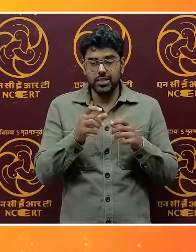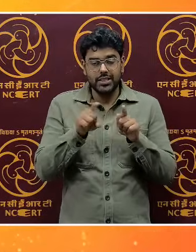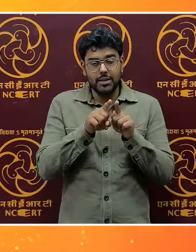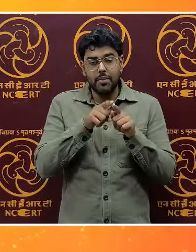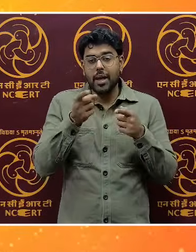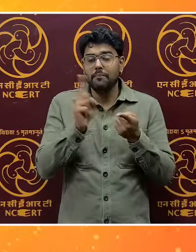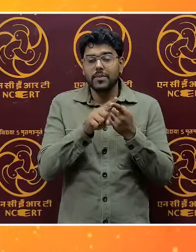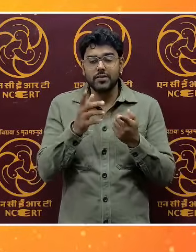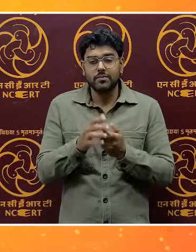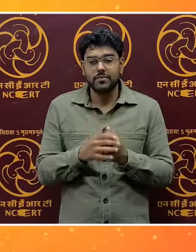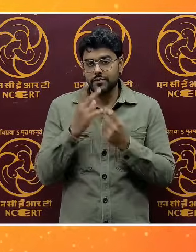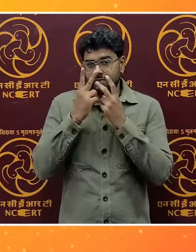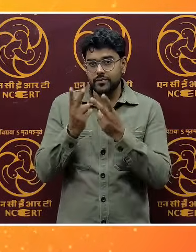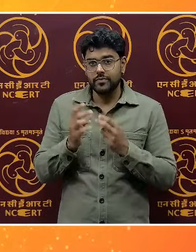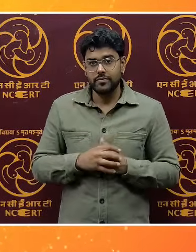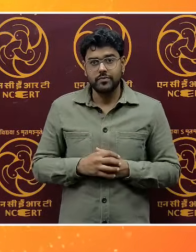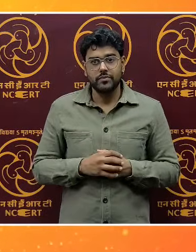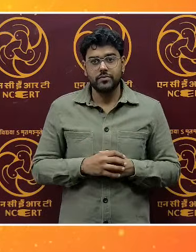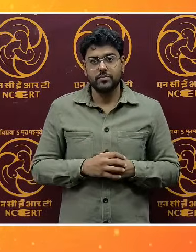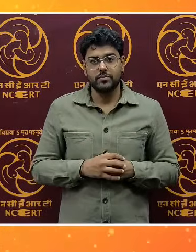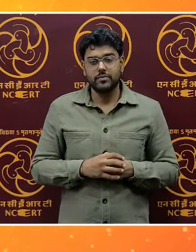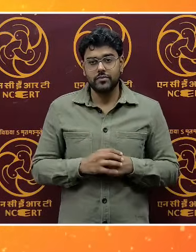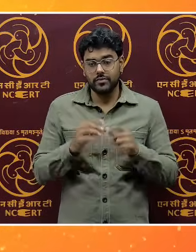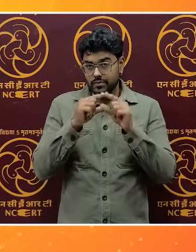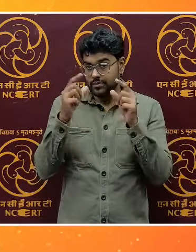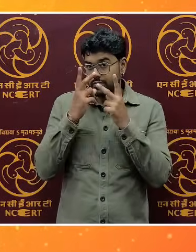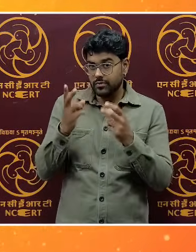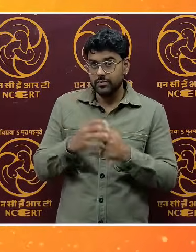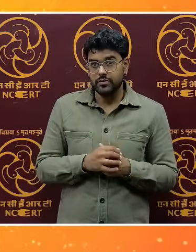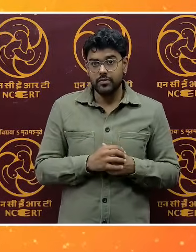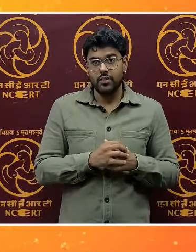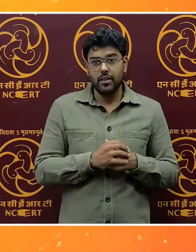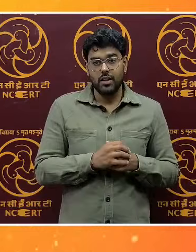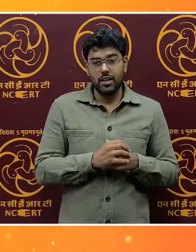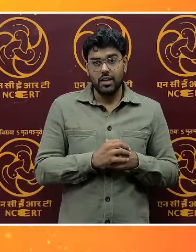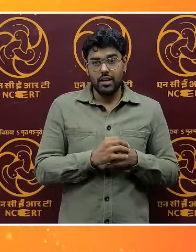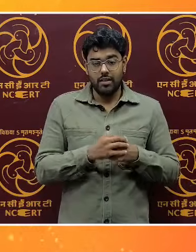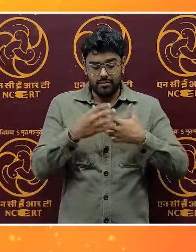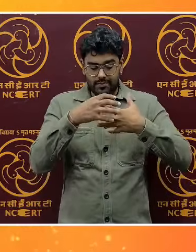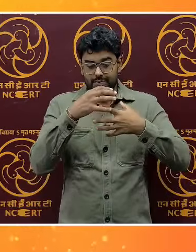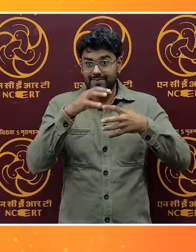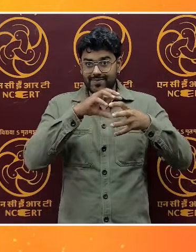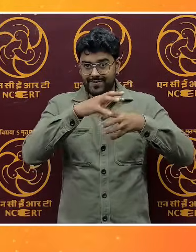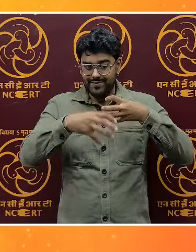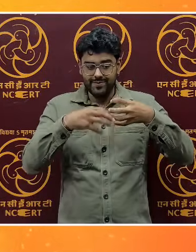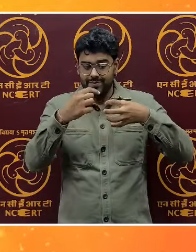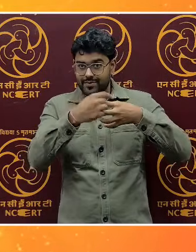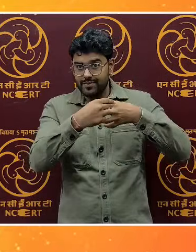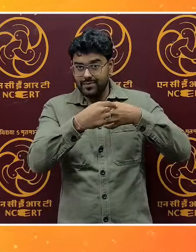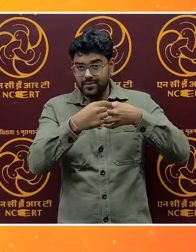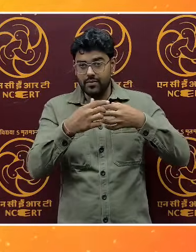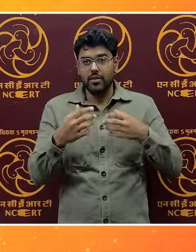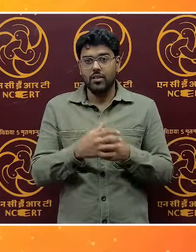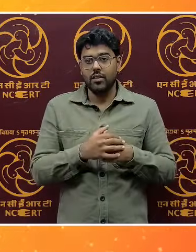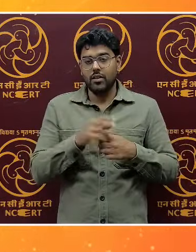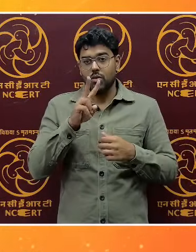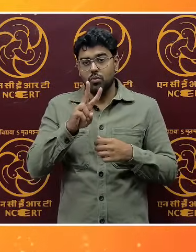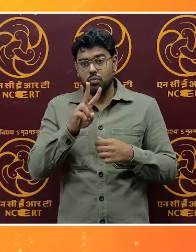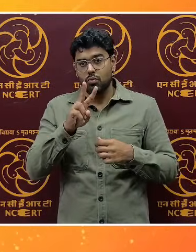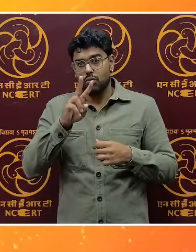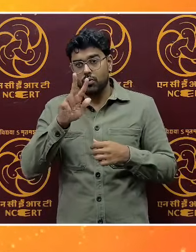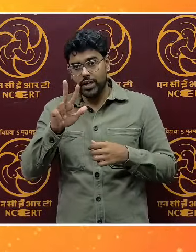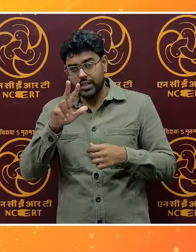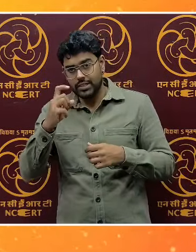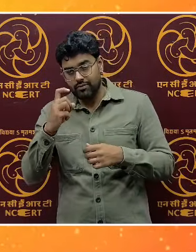in here? It has this configuration. Yes. 1 electron in the outermost shell, and this has 2, 8, 7.